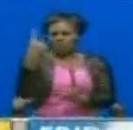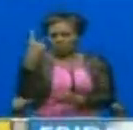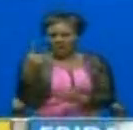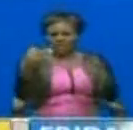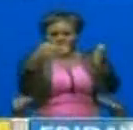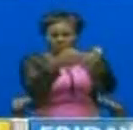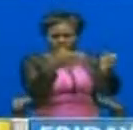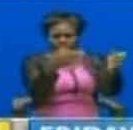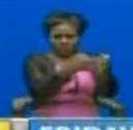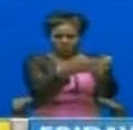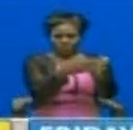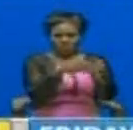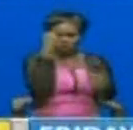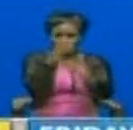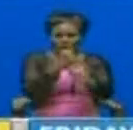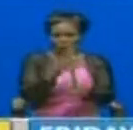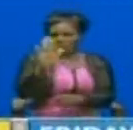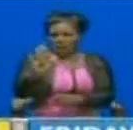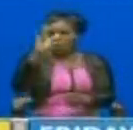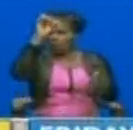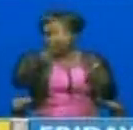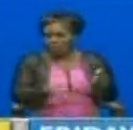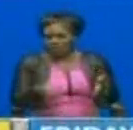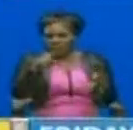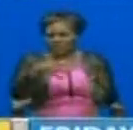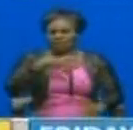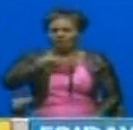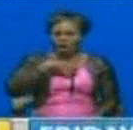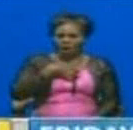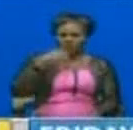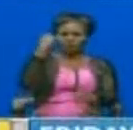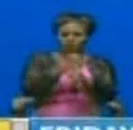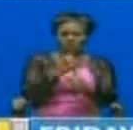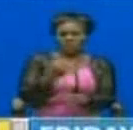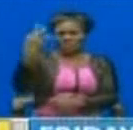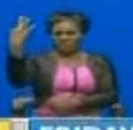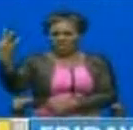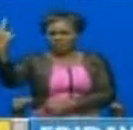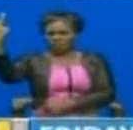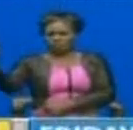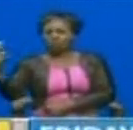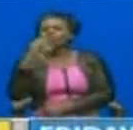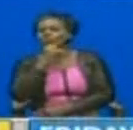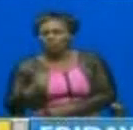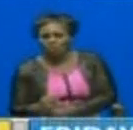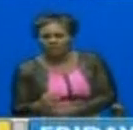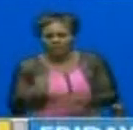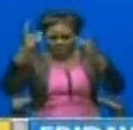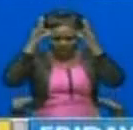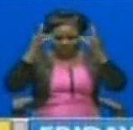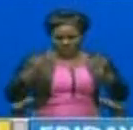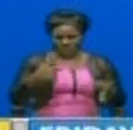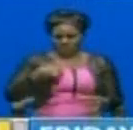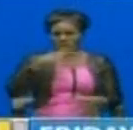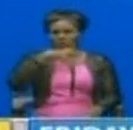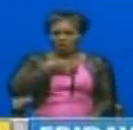in his then flourishing career, that which pushed him to retire at 32 years of age. I decided to let me